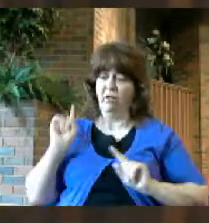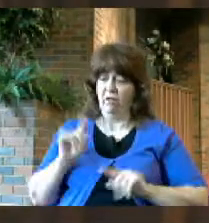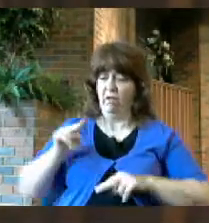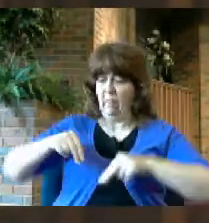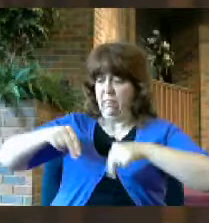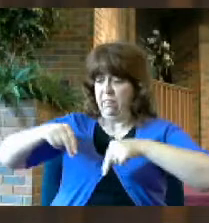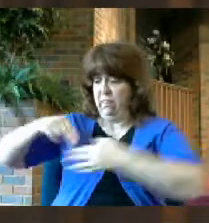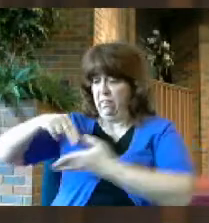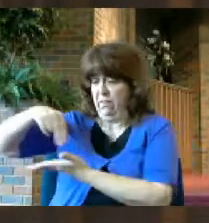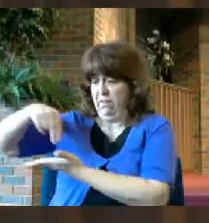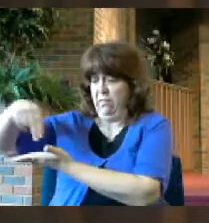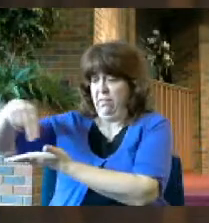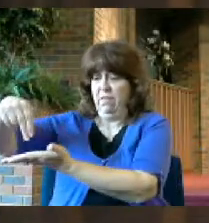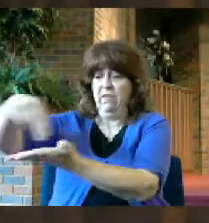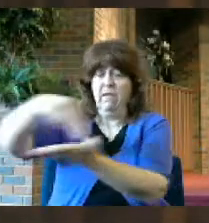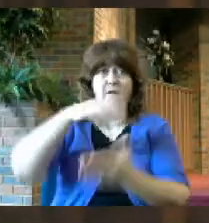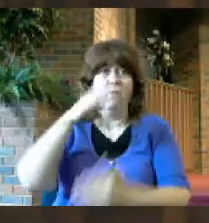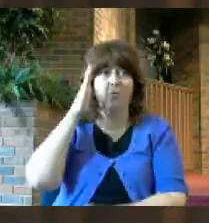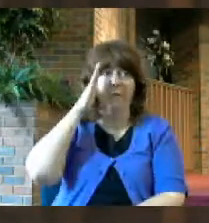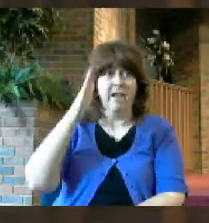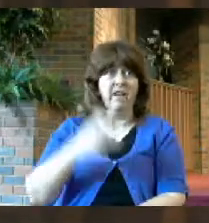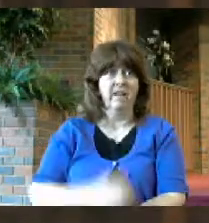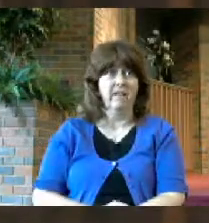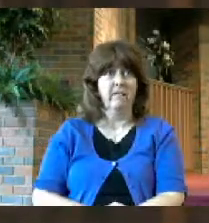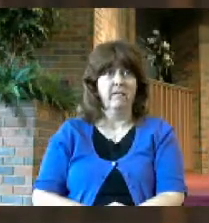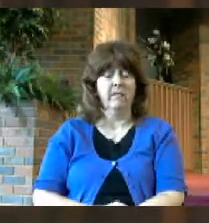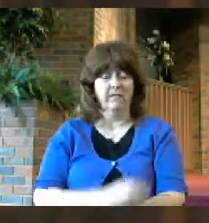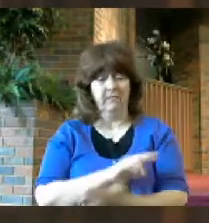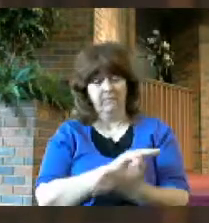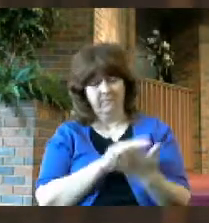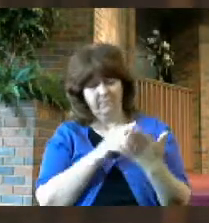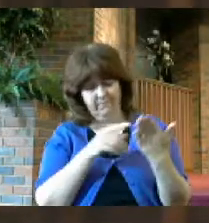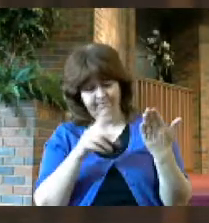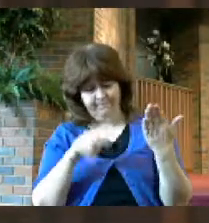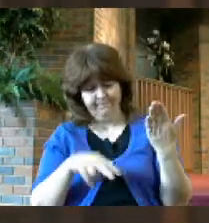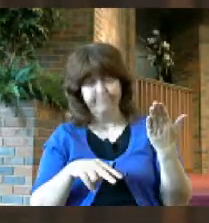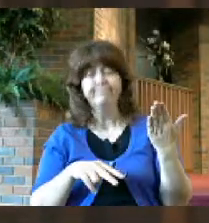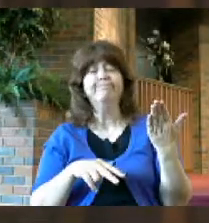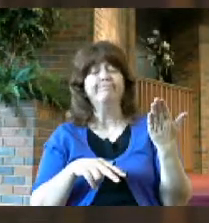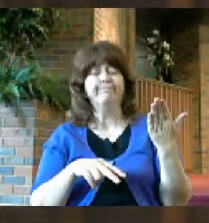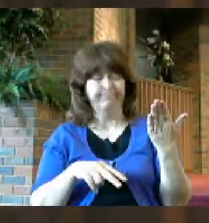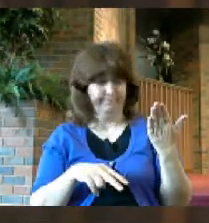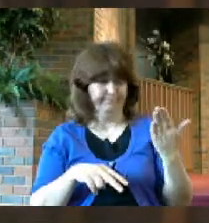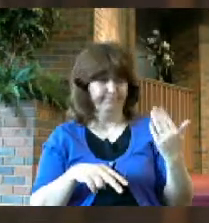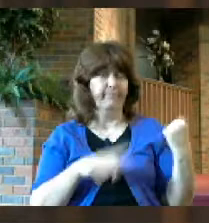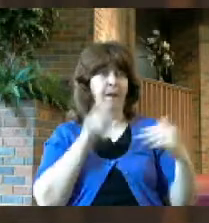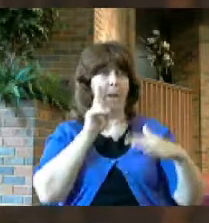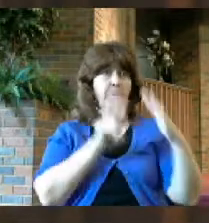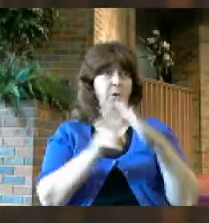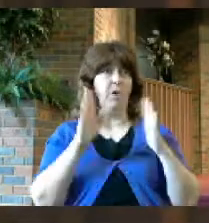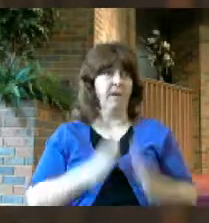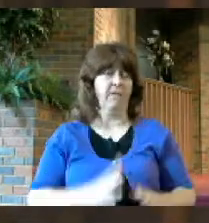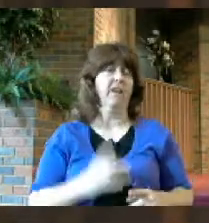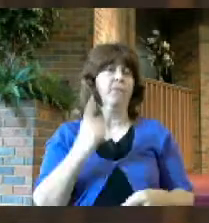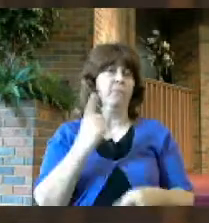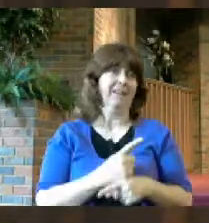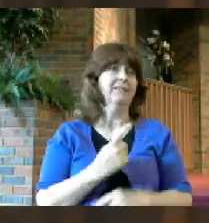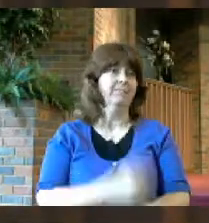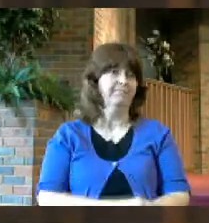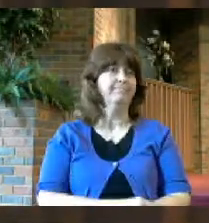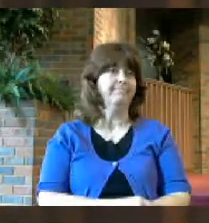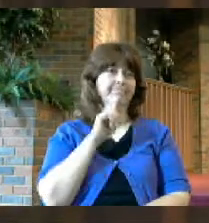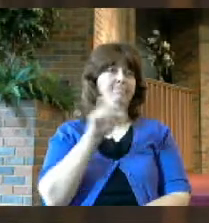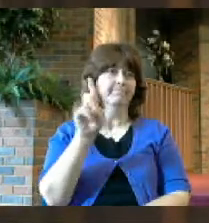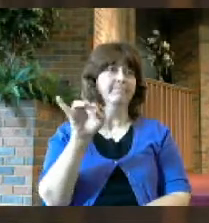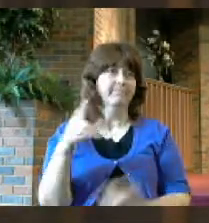true in 1 Kings chapter 22. Why did Ahab hate Micaiah? His statement was, "Because you never